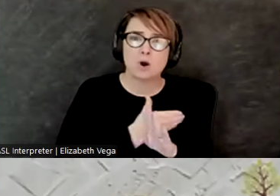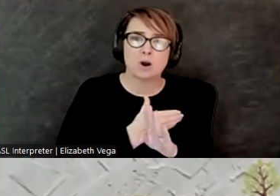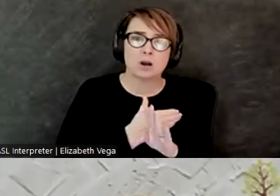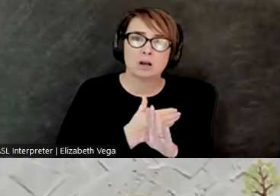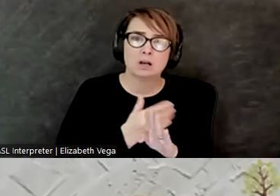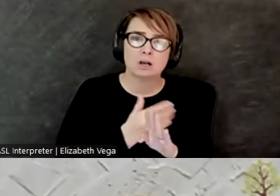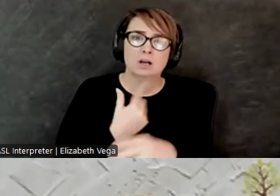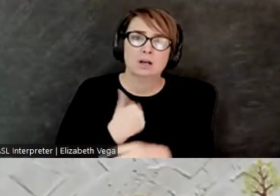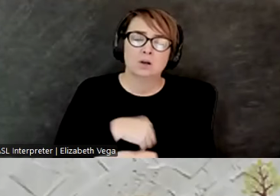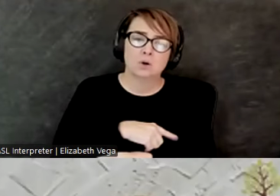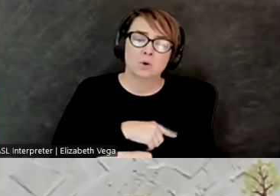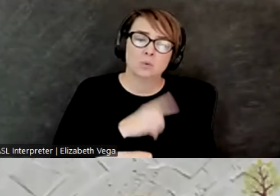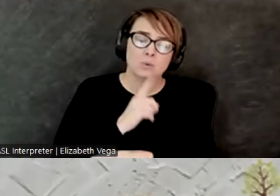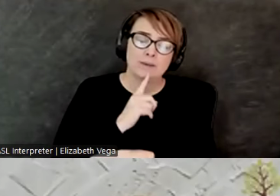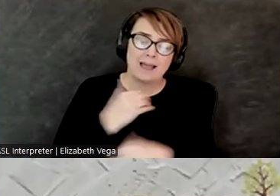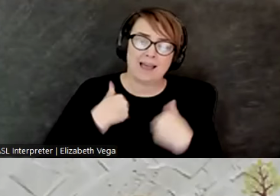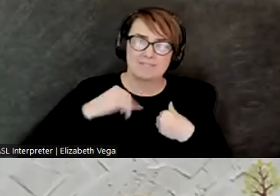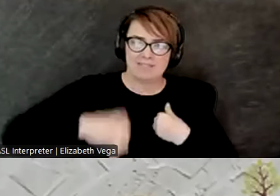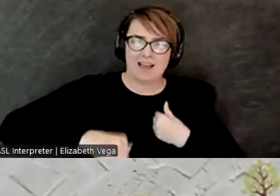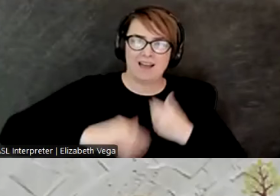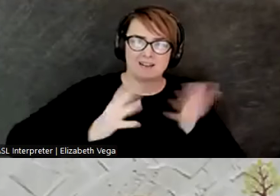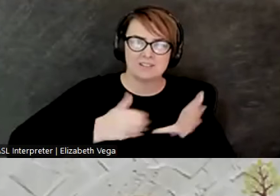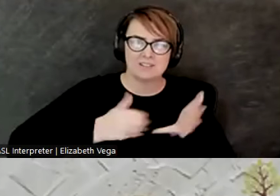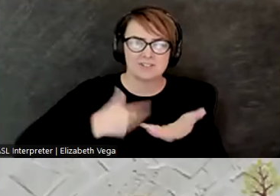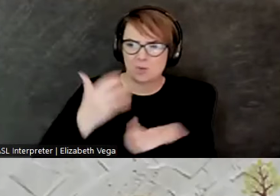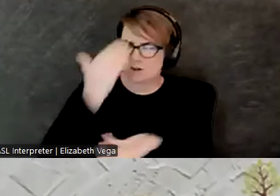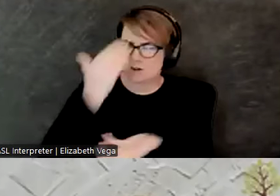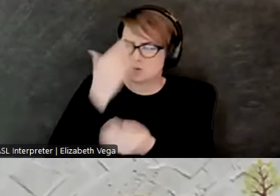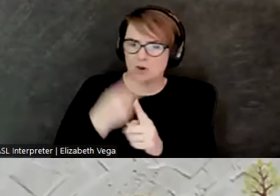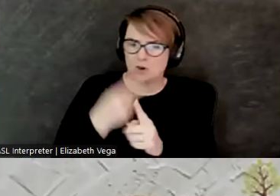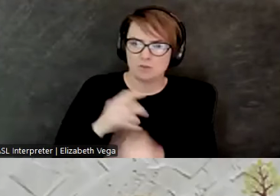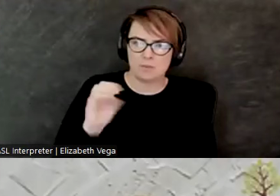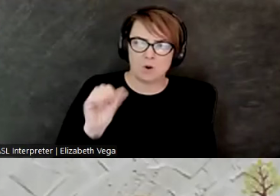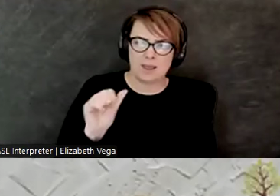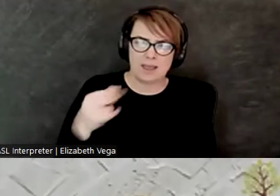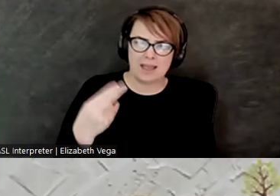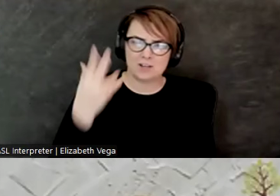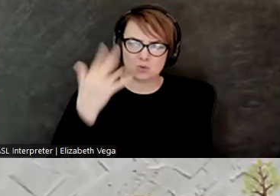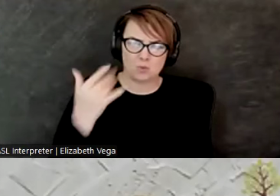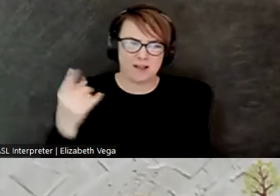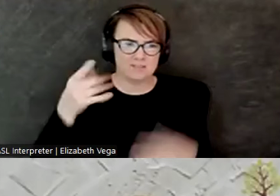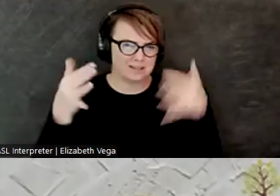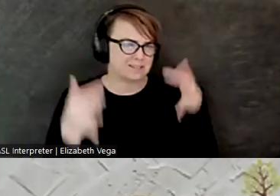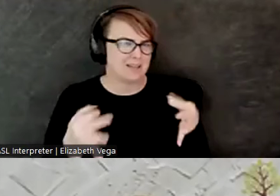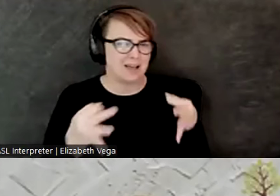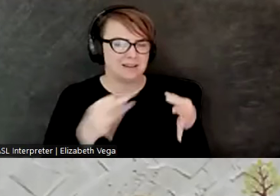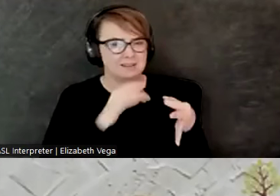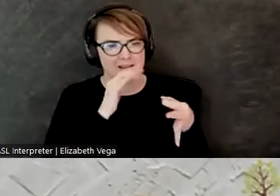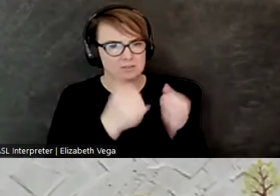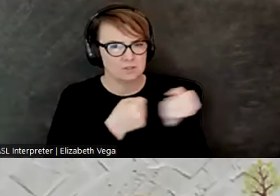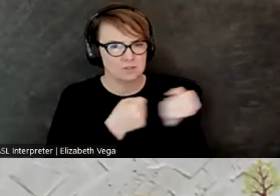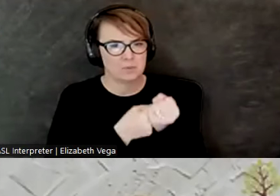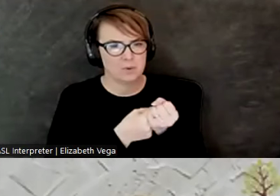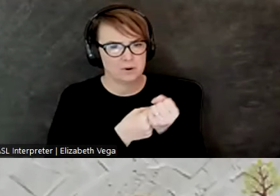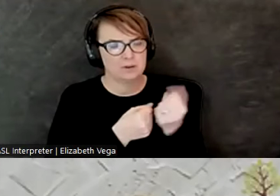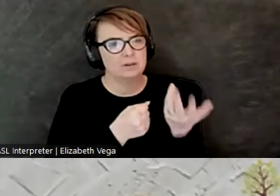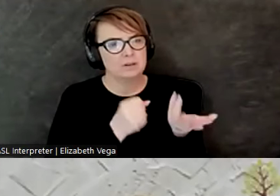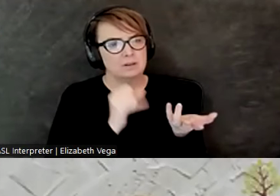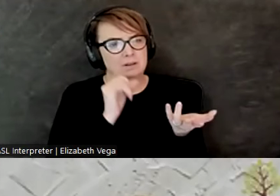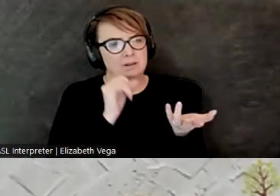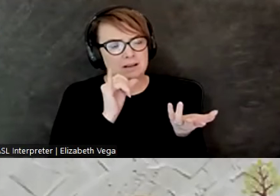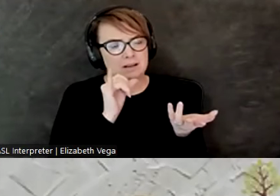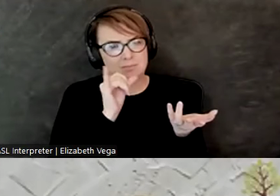that conversation, I would want to know from OAH why it's taking that position, what it's citing to for that